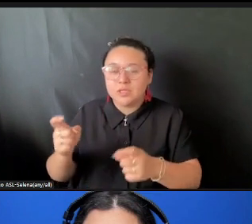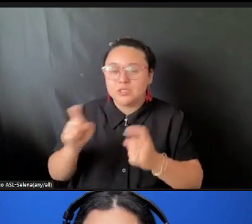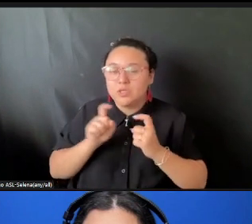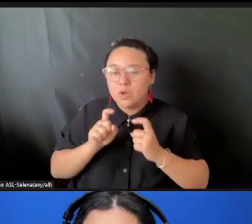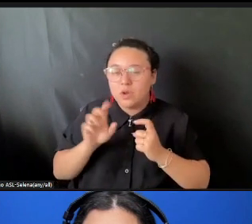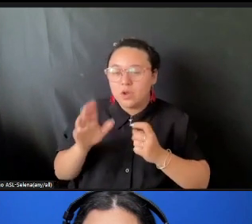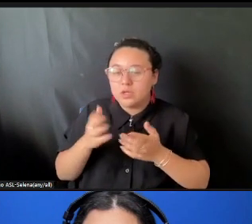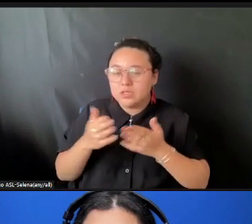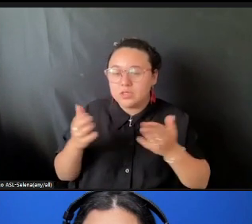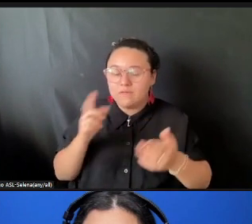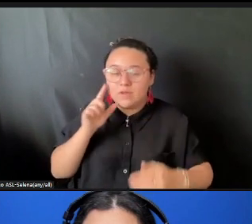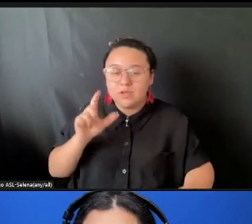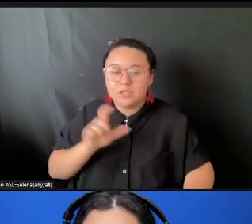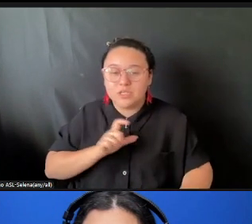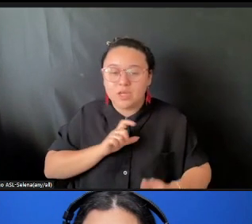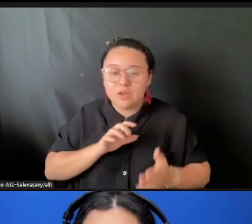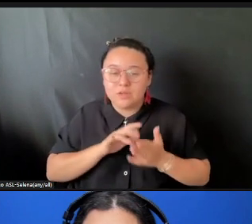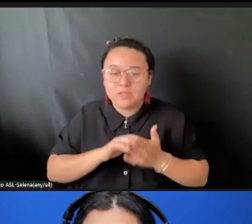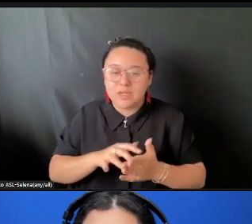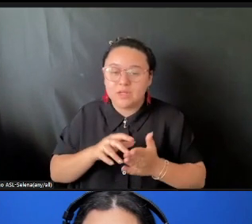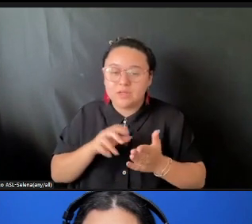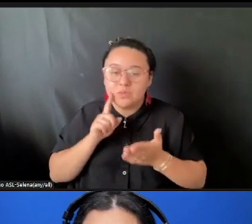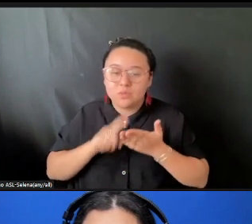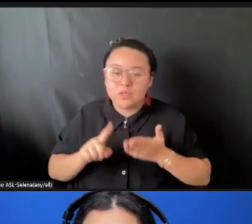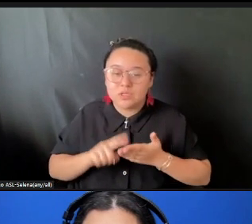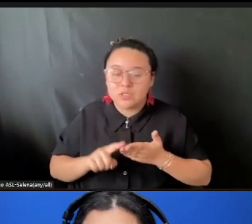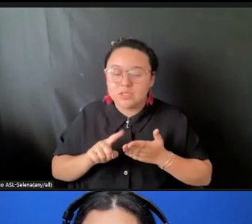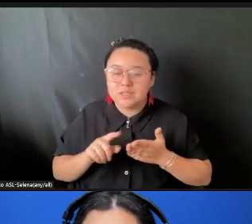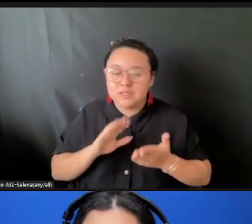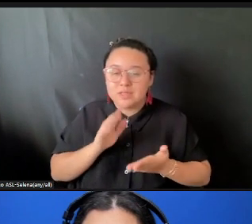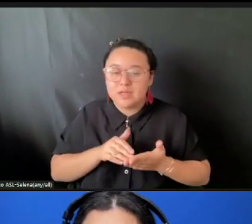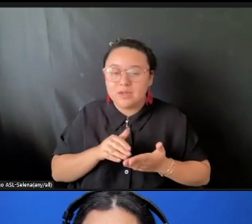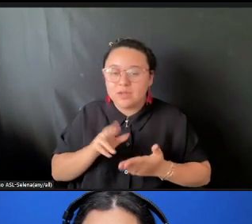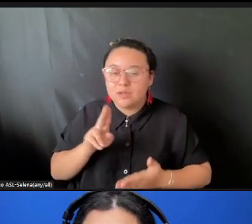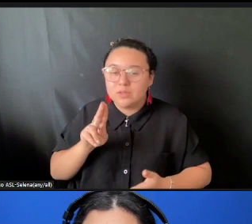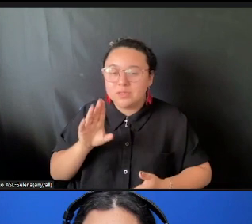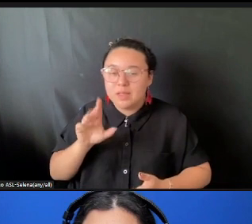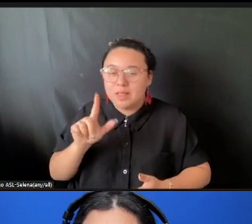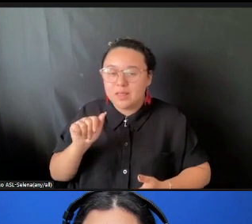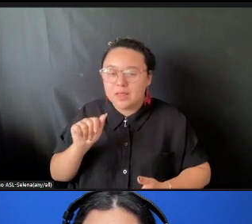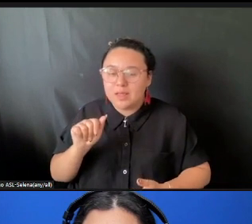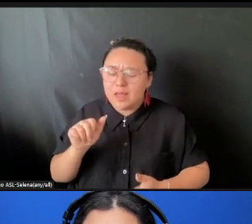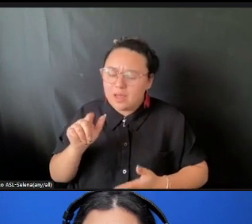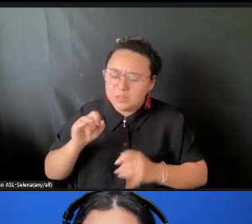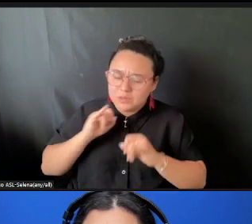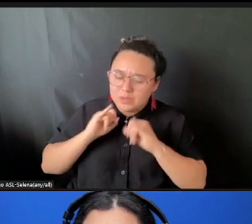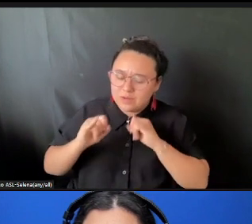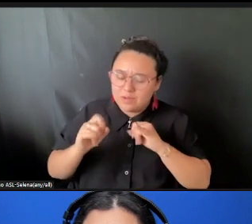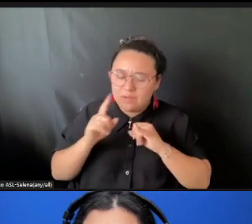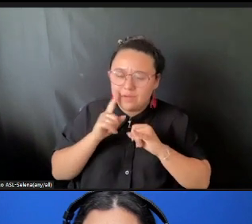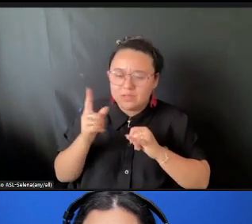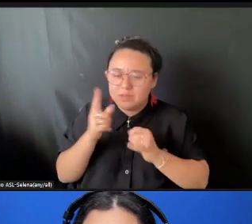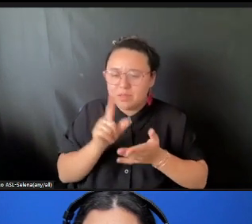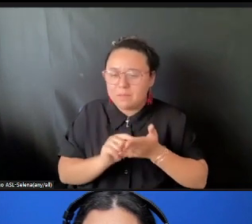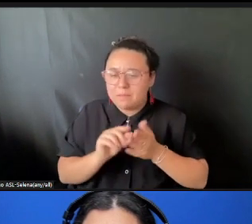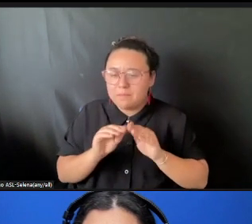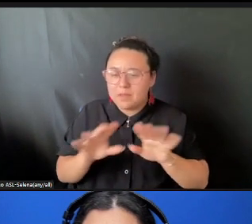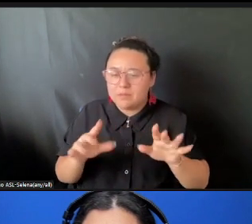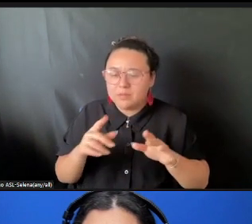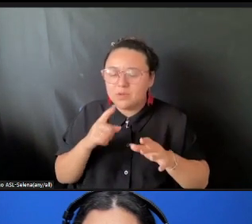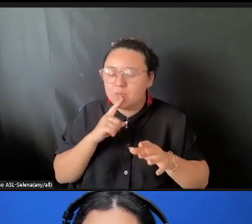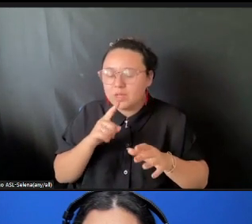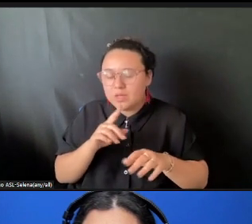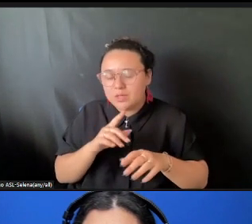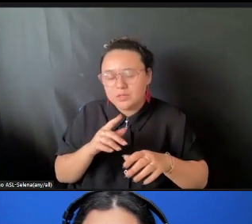Chicano Studies Research Center at UCLA. And I wanted to interview her, you know, for a publication. And I was very early in graduate